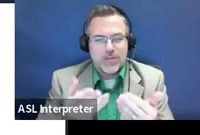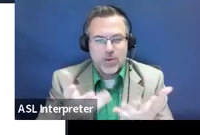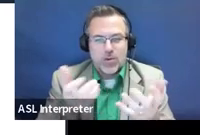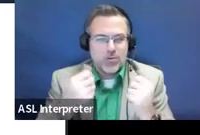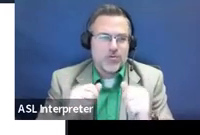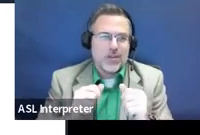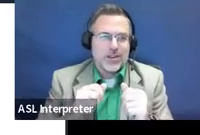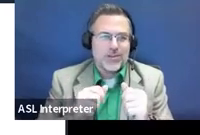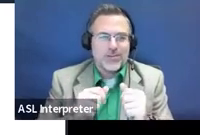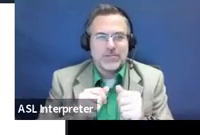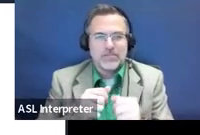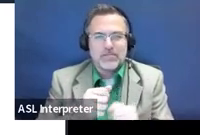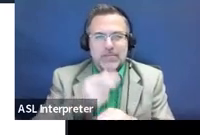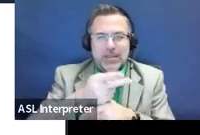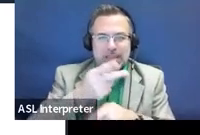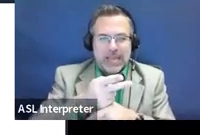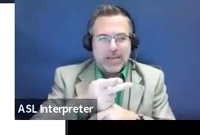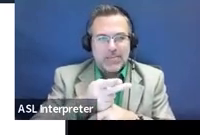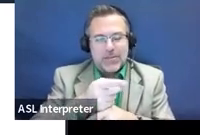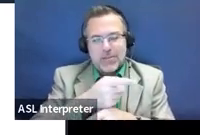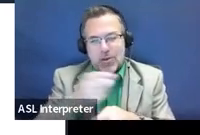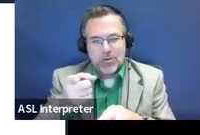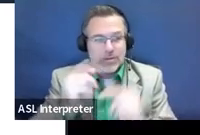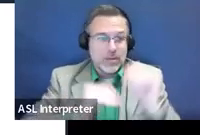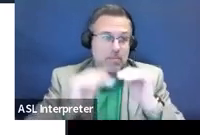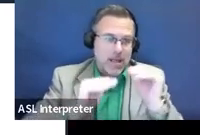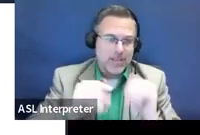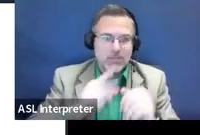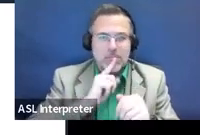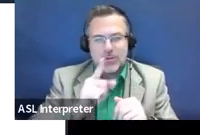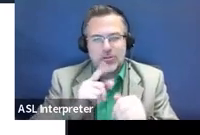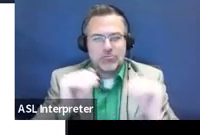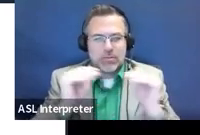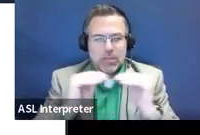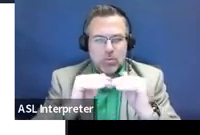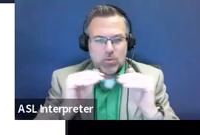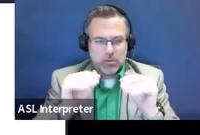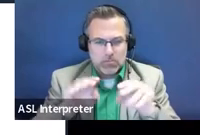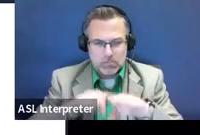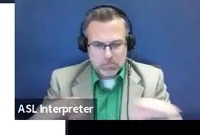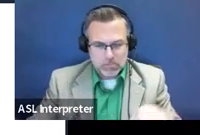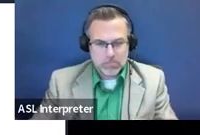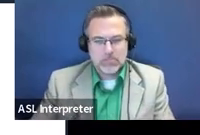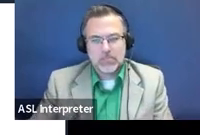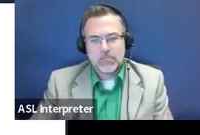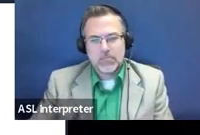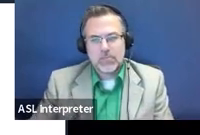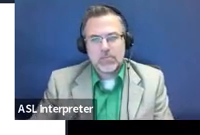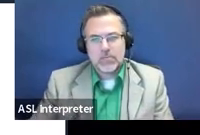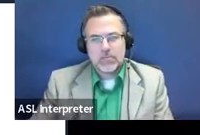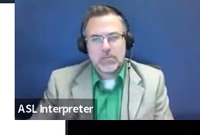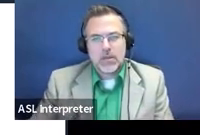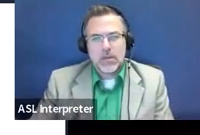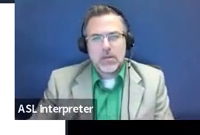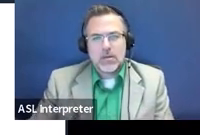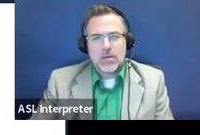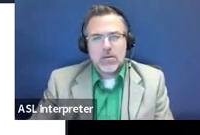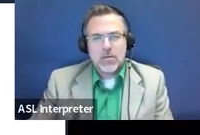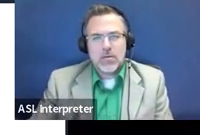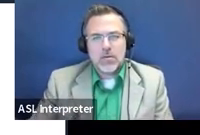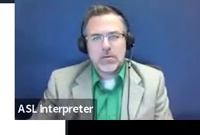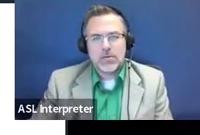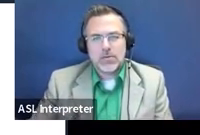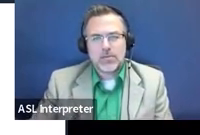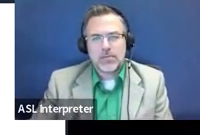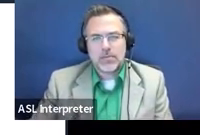keep those in balance with each other, just so it can equal out. And then I think it's also important to